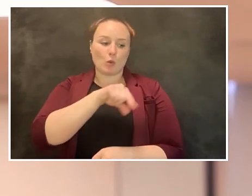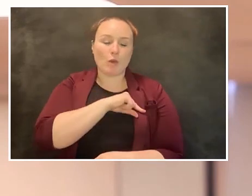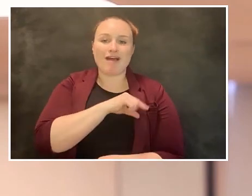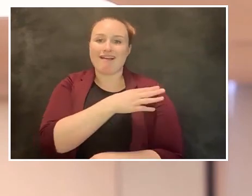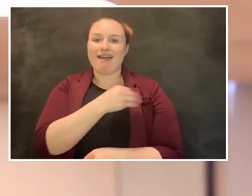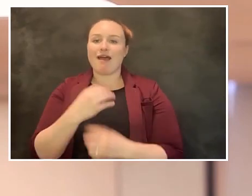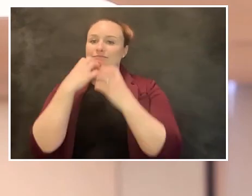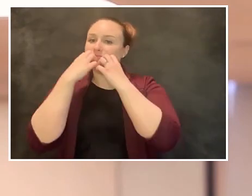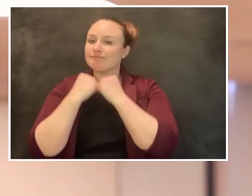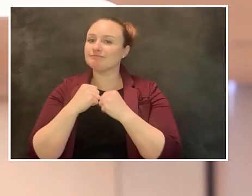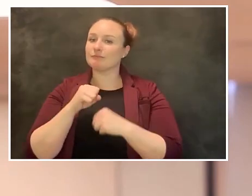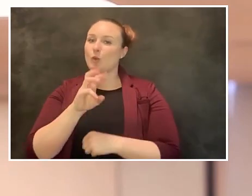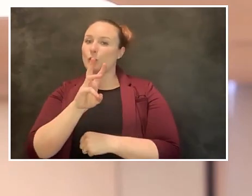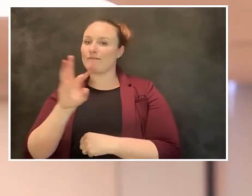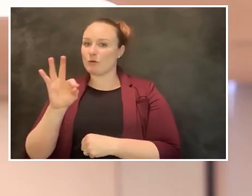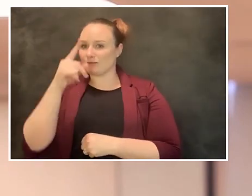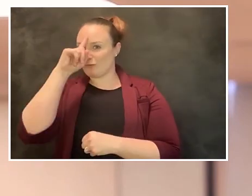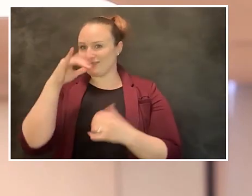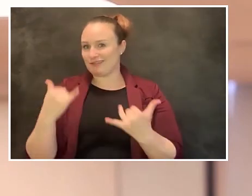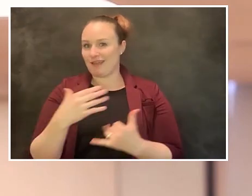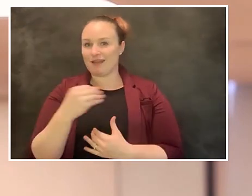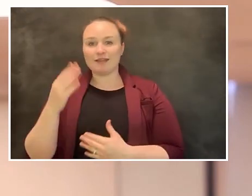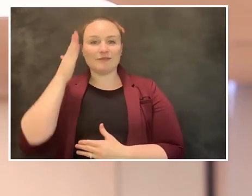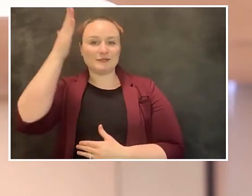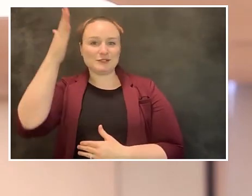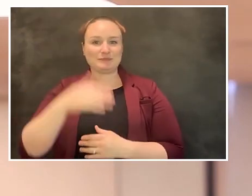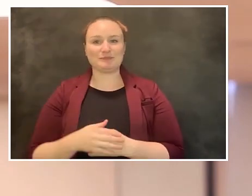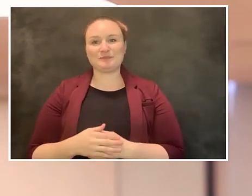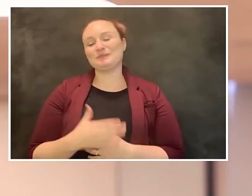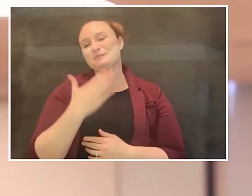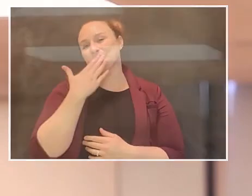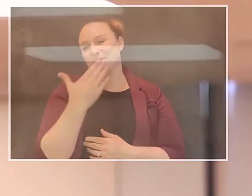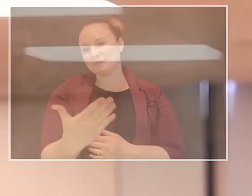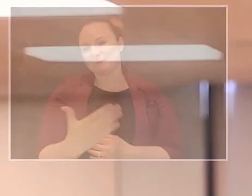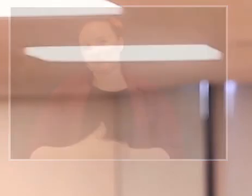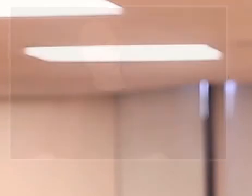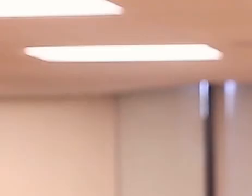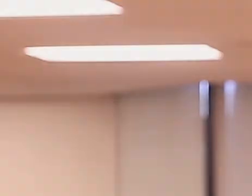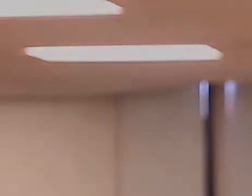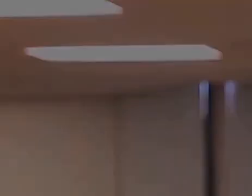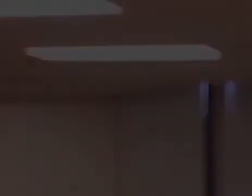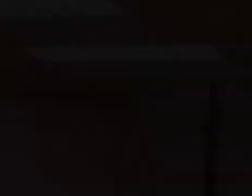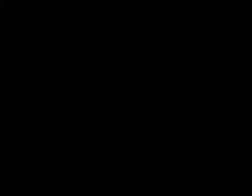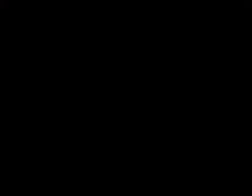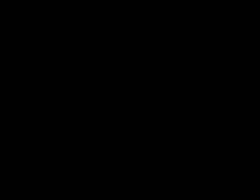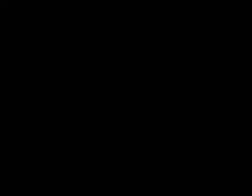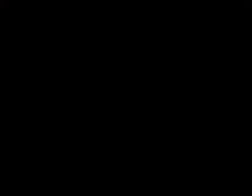and caring workforce for today and the future. Thank you.